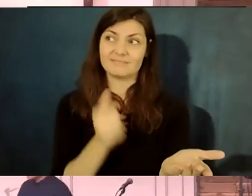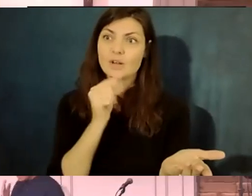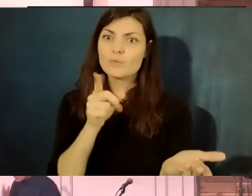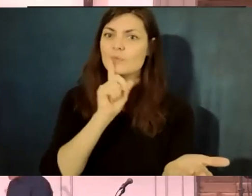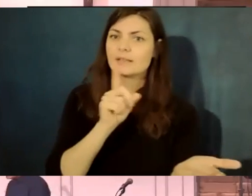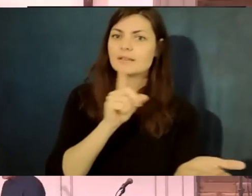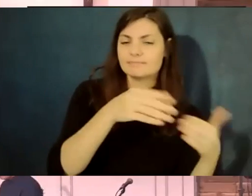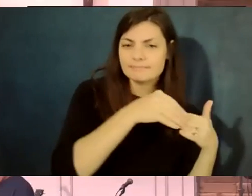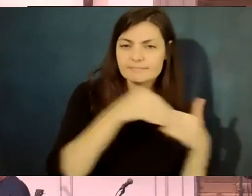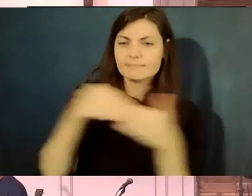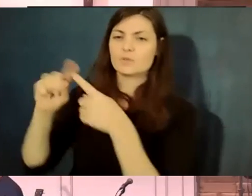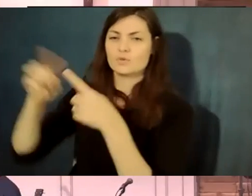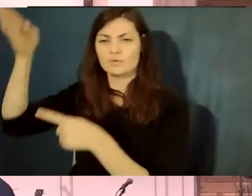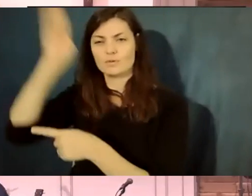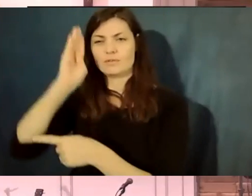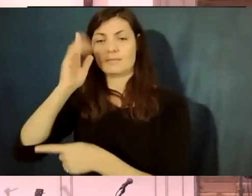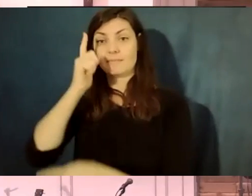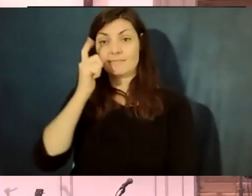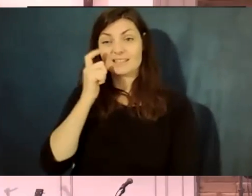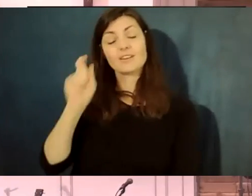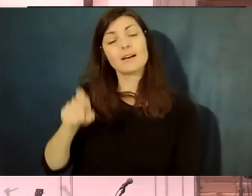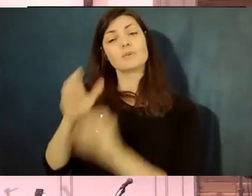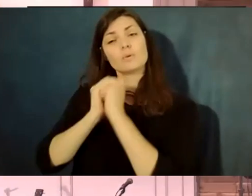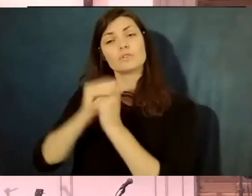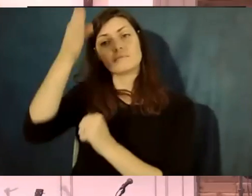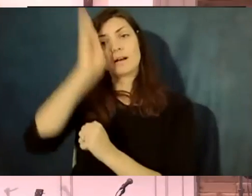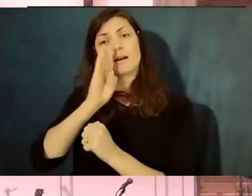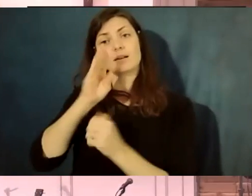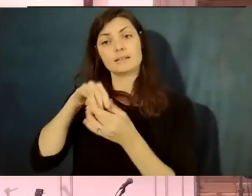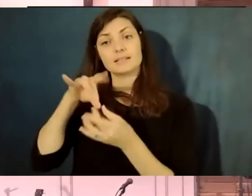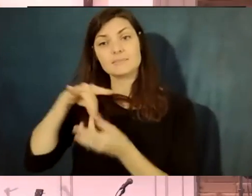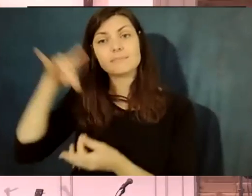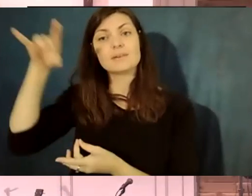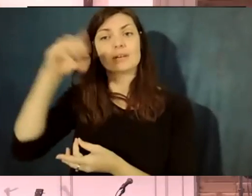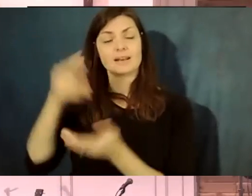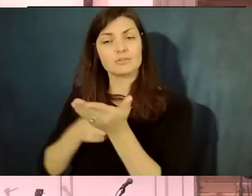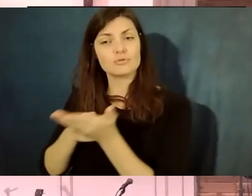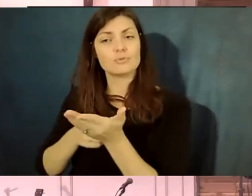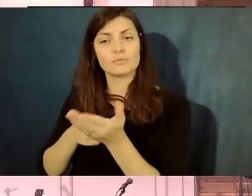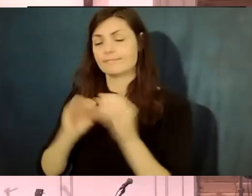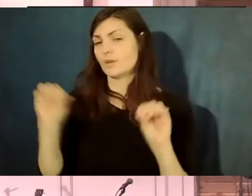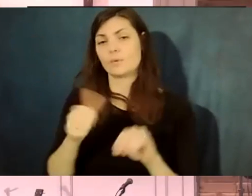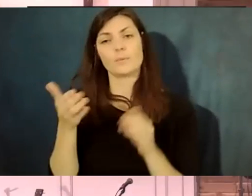Because God will be worshiped in spirit and in truth and no other way.